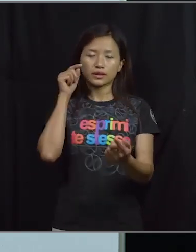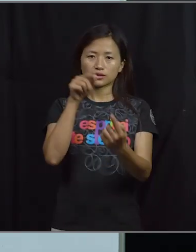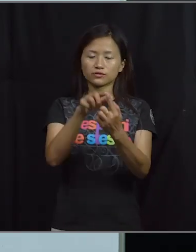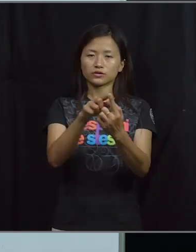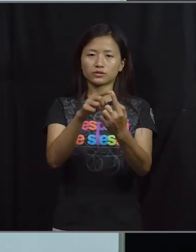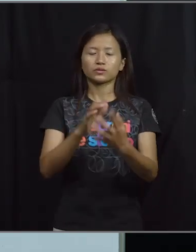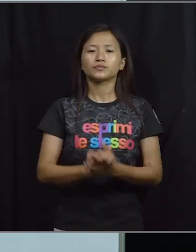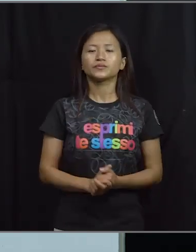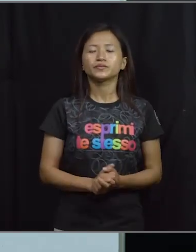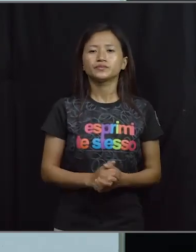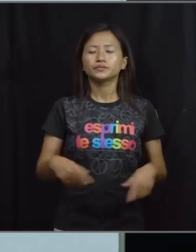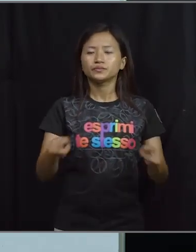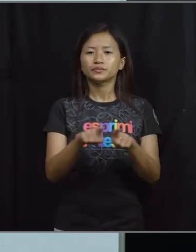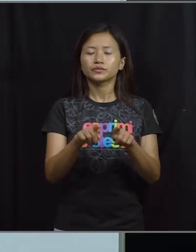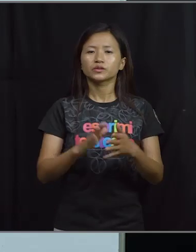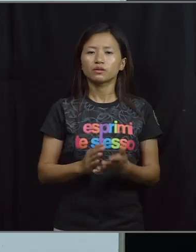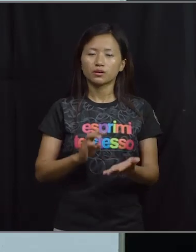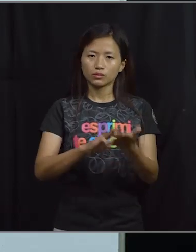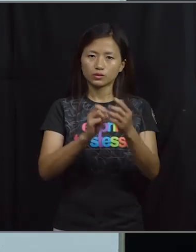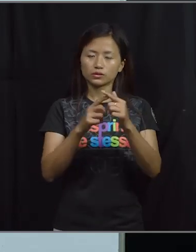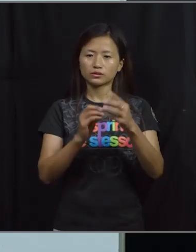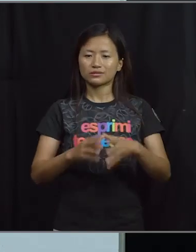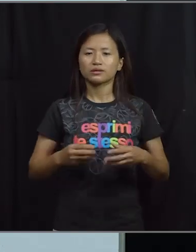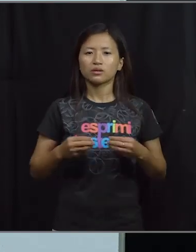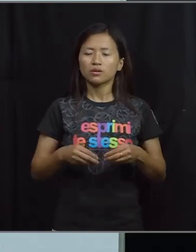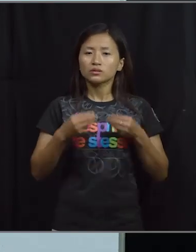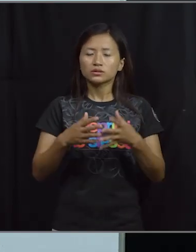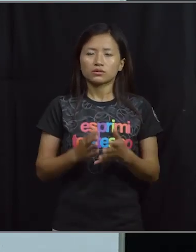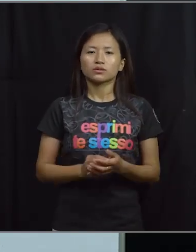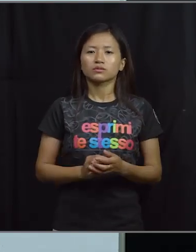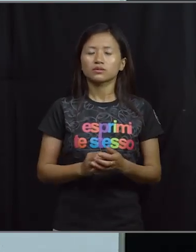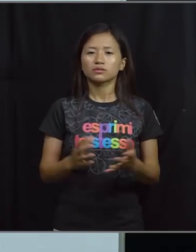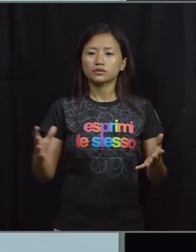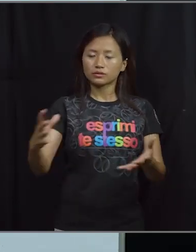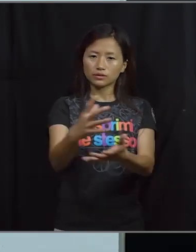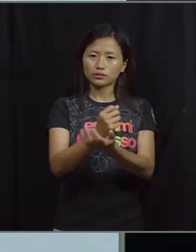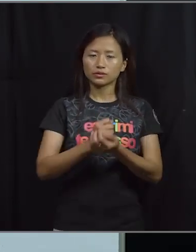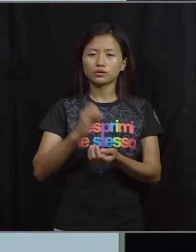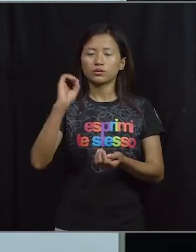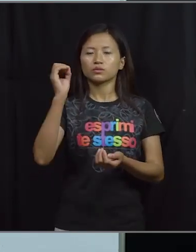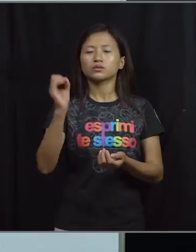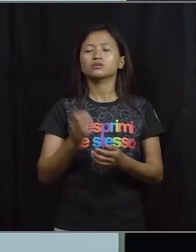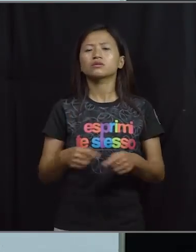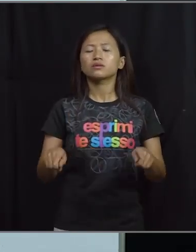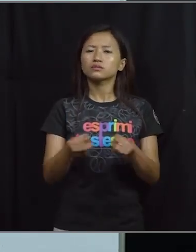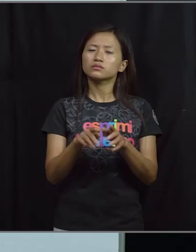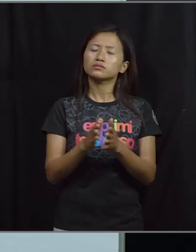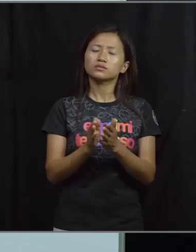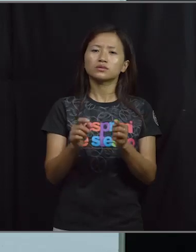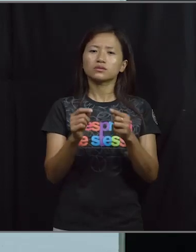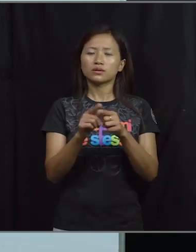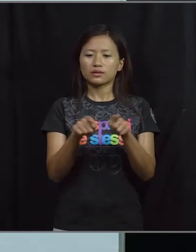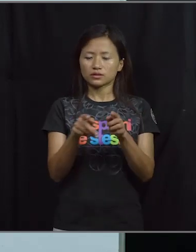goal, and they are always motivated towards grabbing the opportunity as soon as possible.